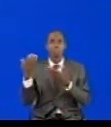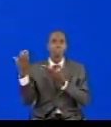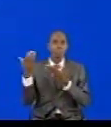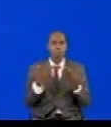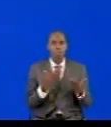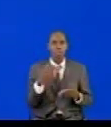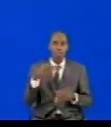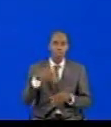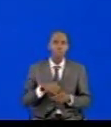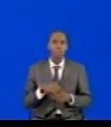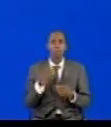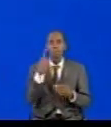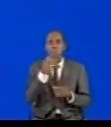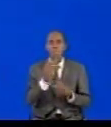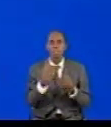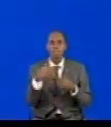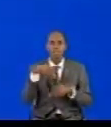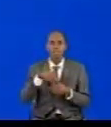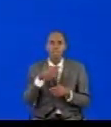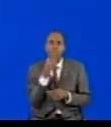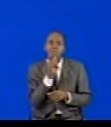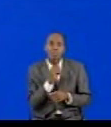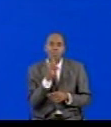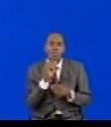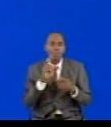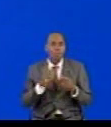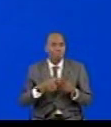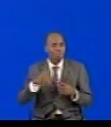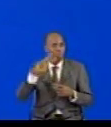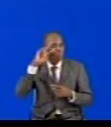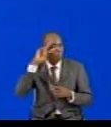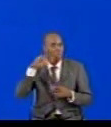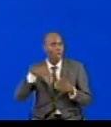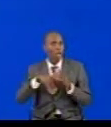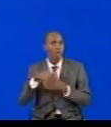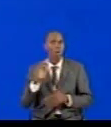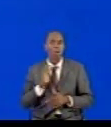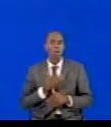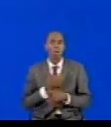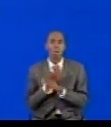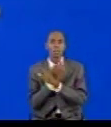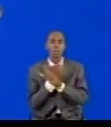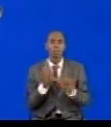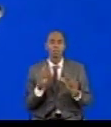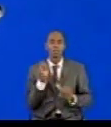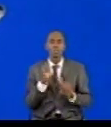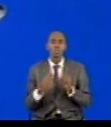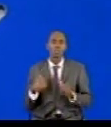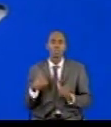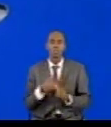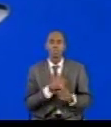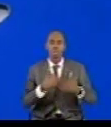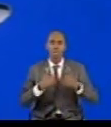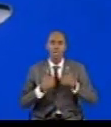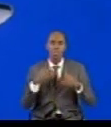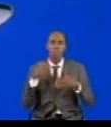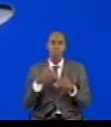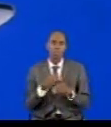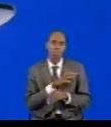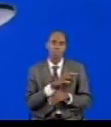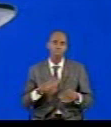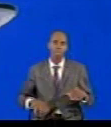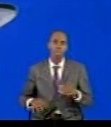in privately to spy out our liberty, which we have in Christ